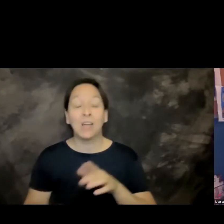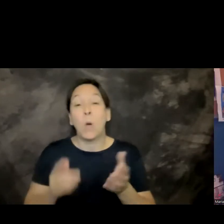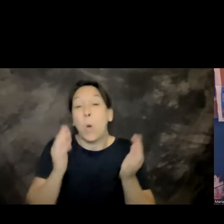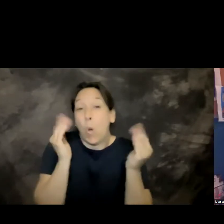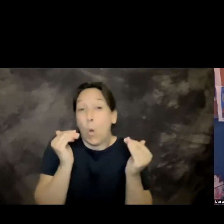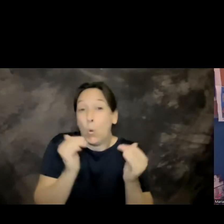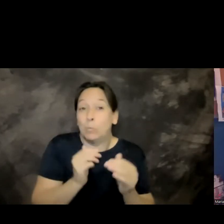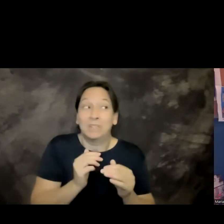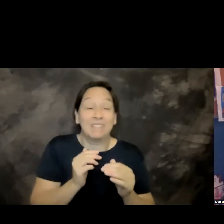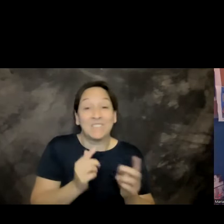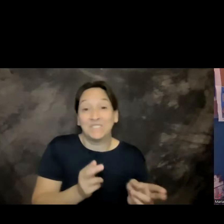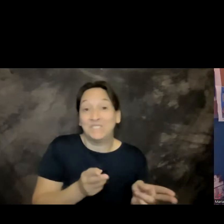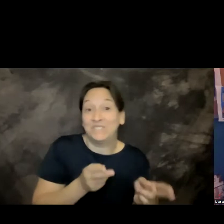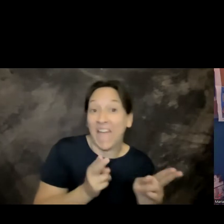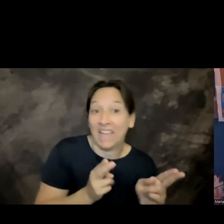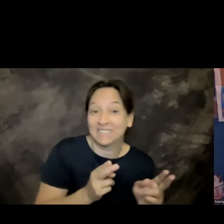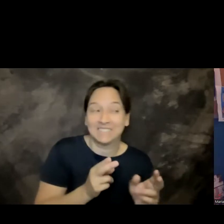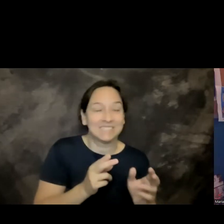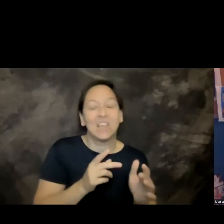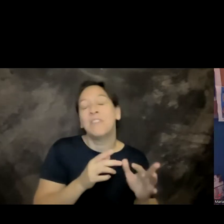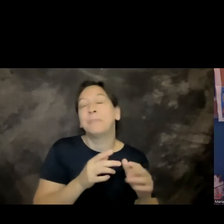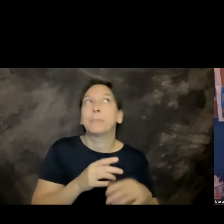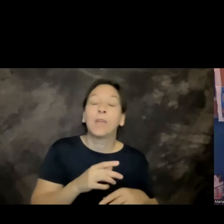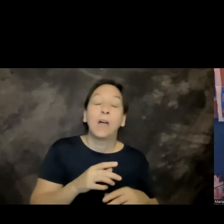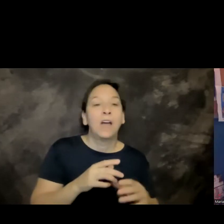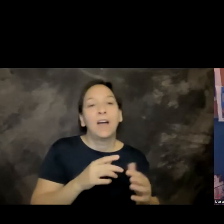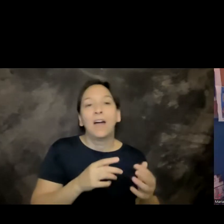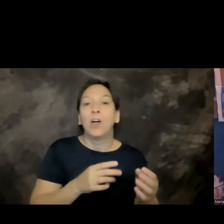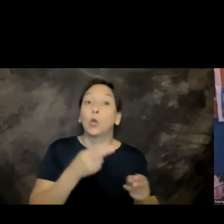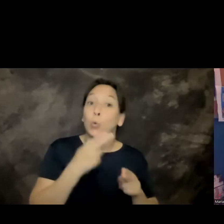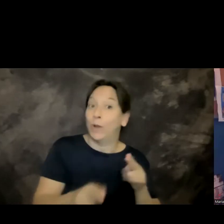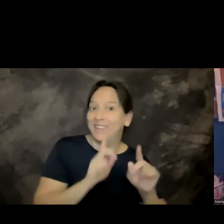not satisfactory. I'm not saying satisfactory, I'm saying fast answer. And